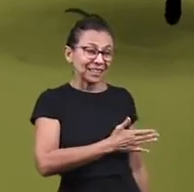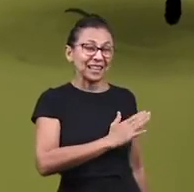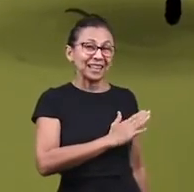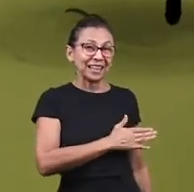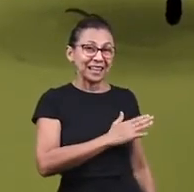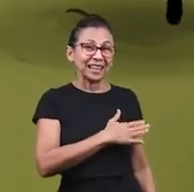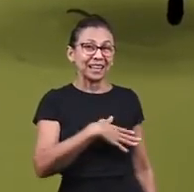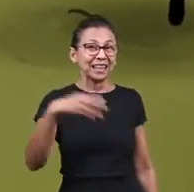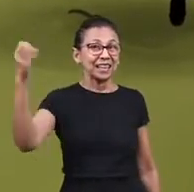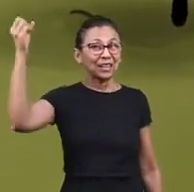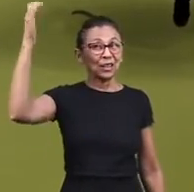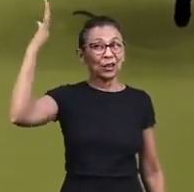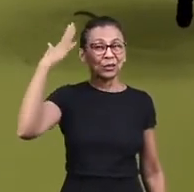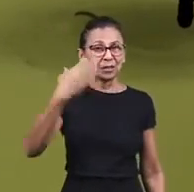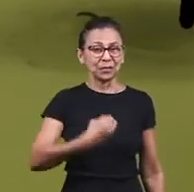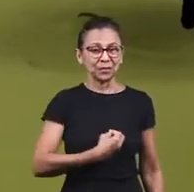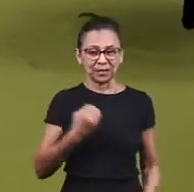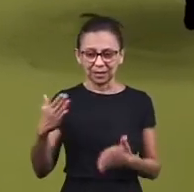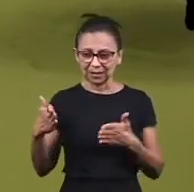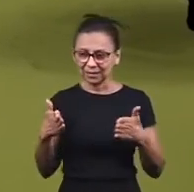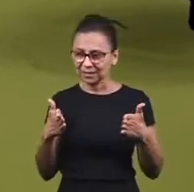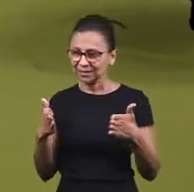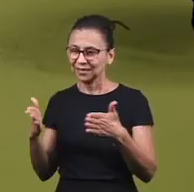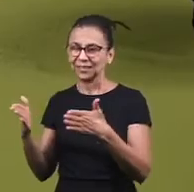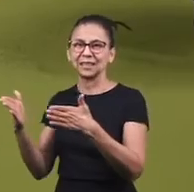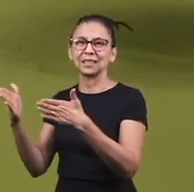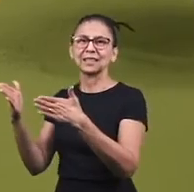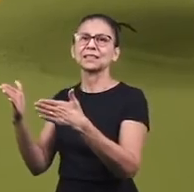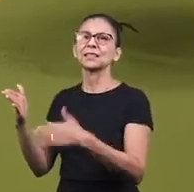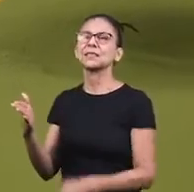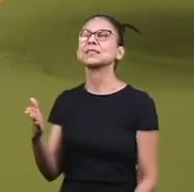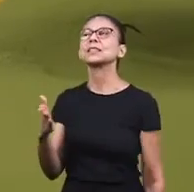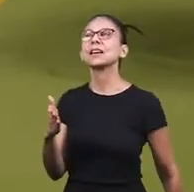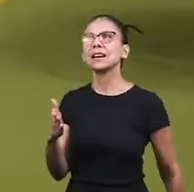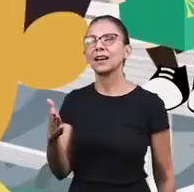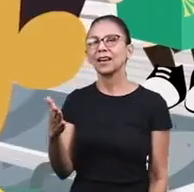that it is light and life to my path.